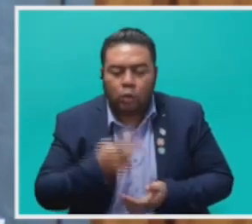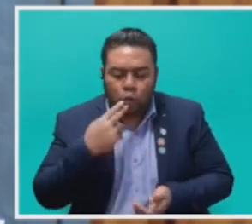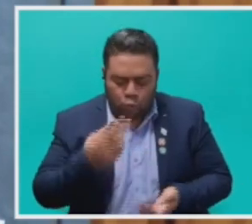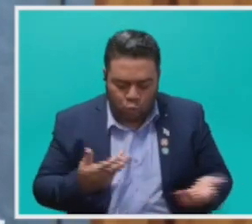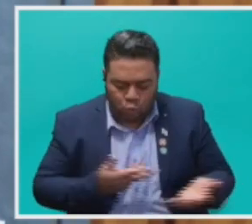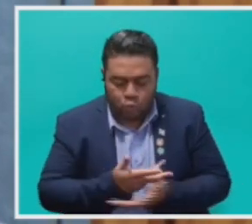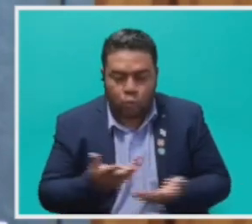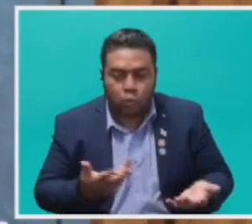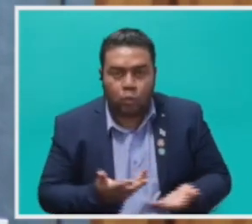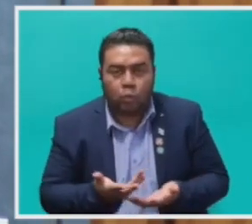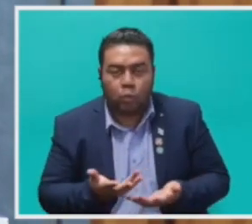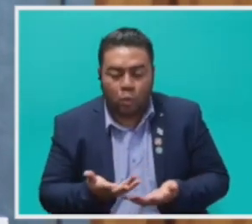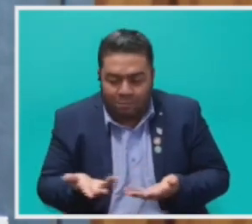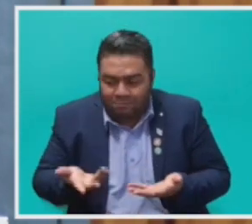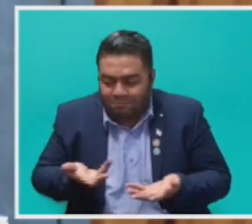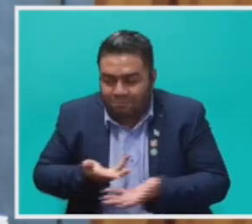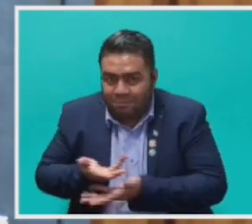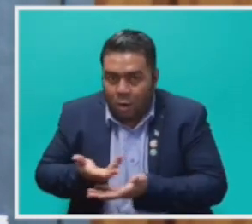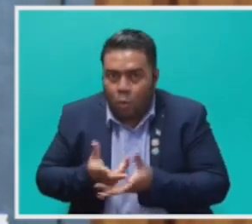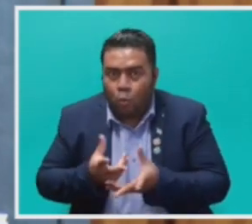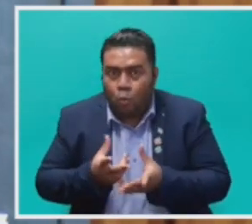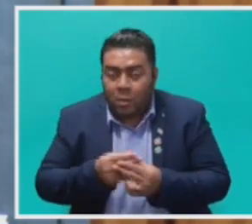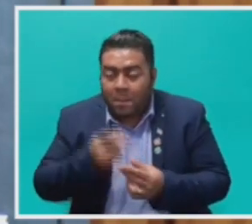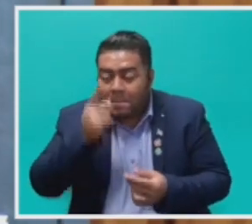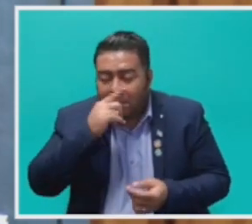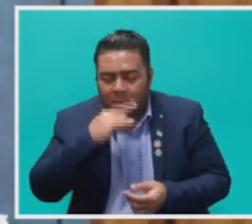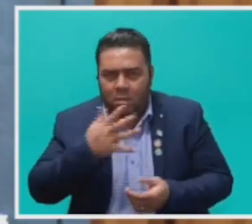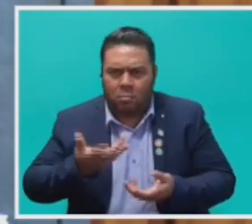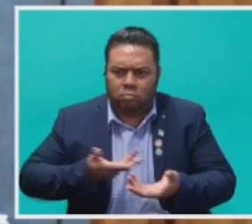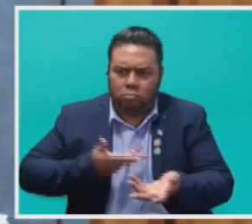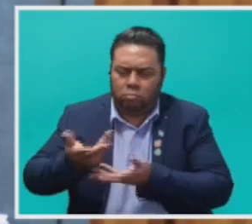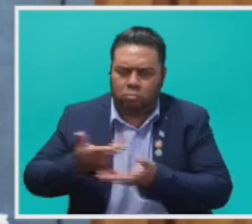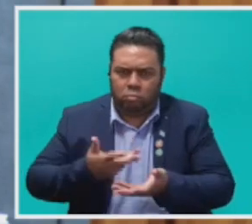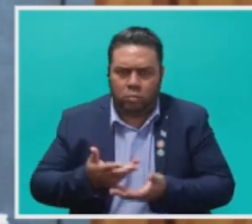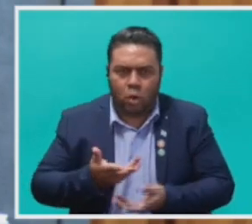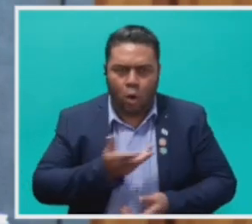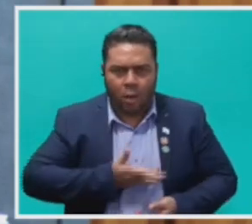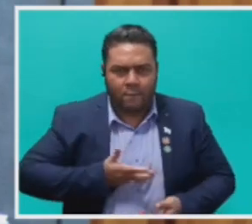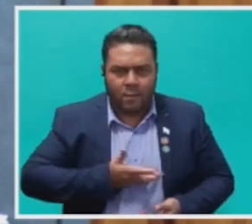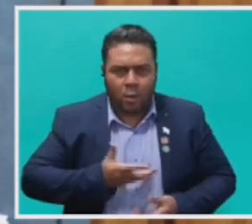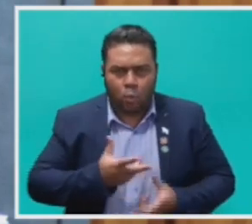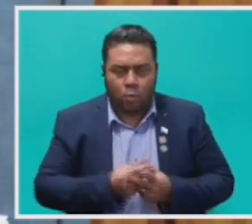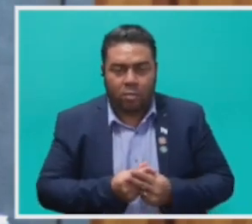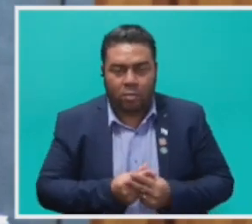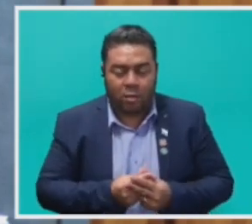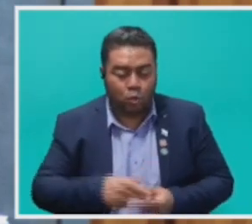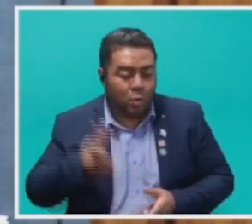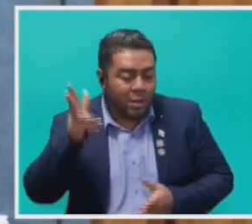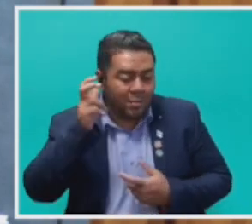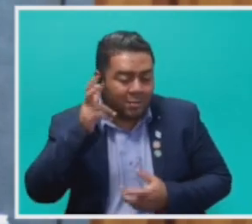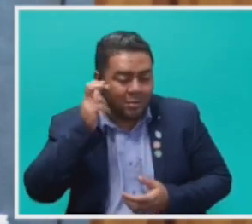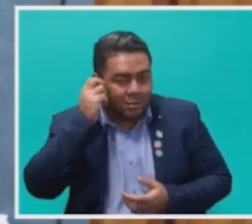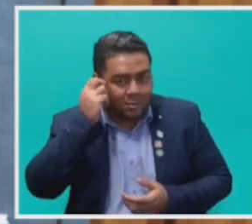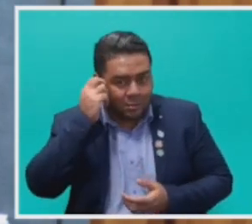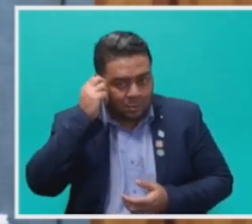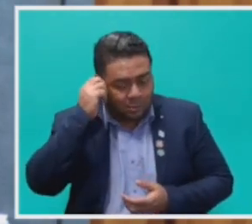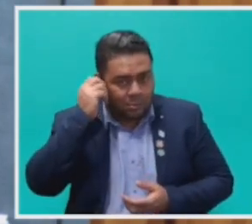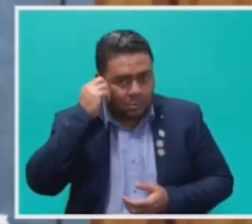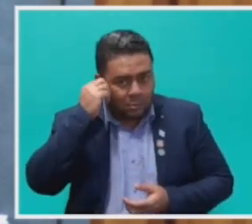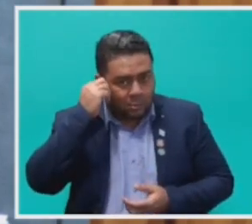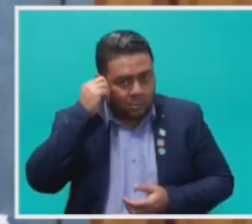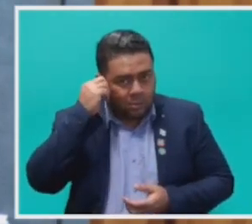dialogue with people we are not comfortable with, to be able to listen to them with an open mind and open